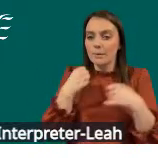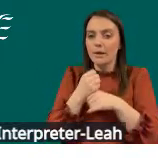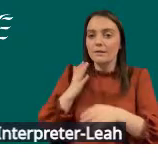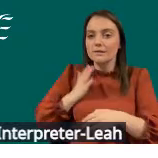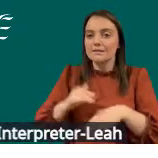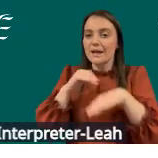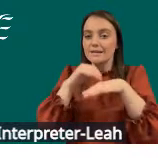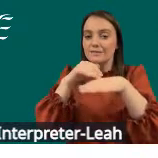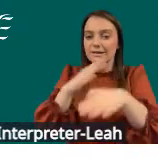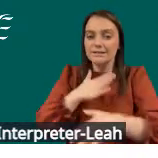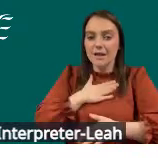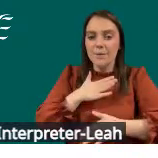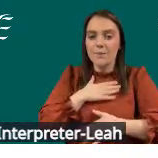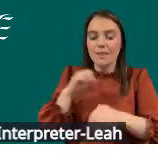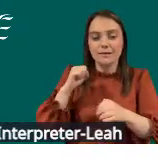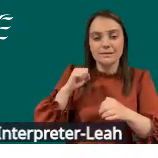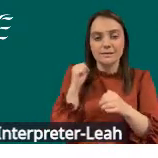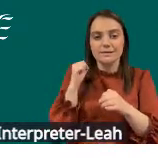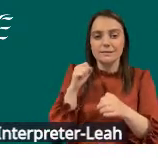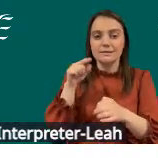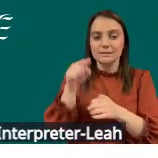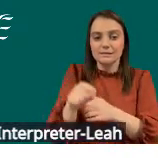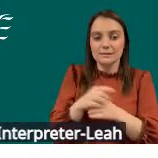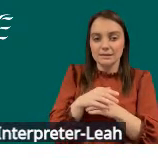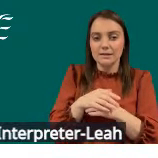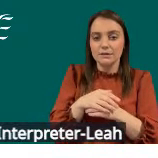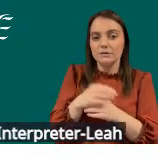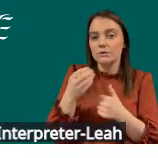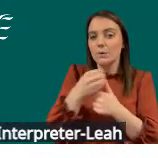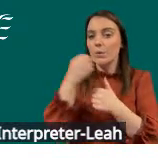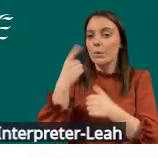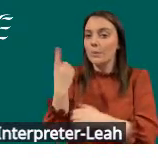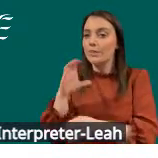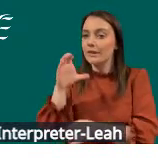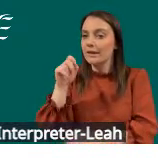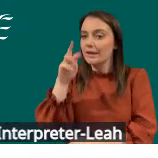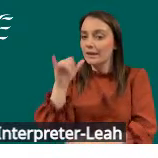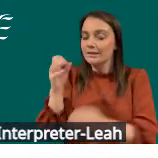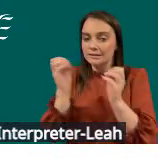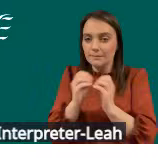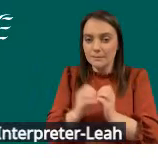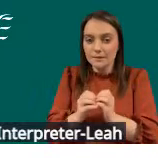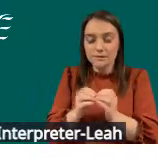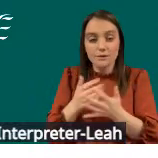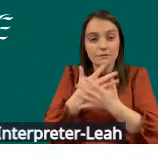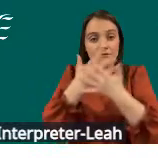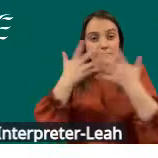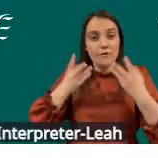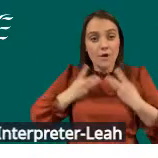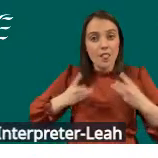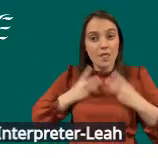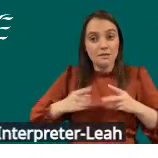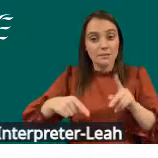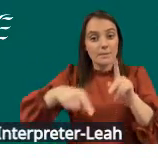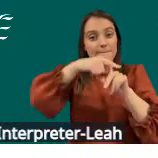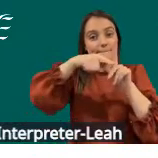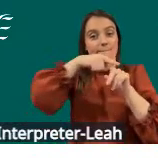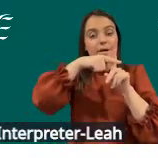like to stick to the very friendly micronized progesterone that Kathy was talking about earlier on. Okay. So for lots of women, this is a very positive